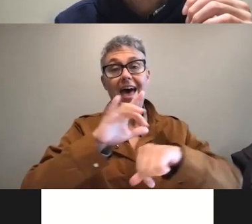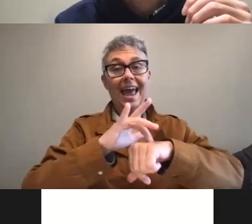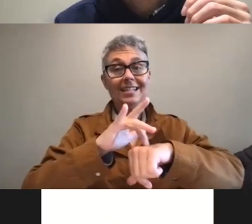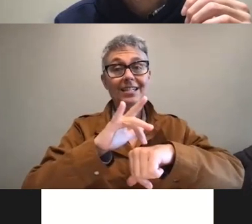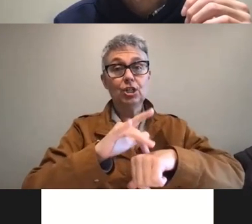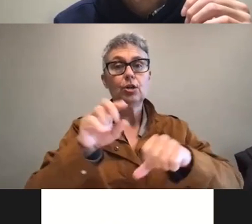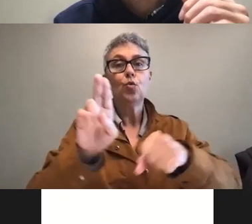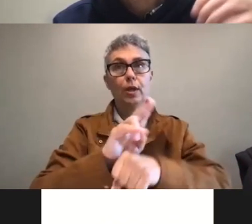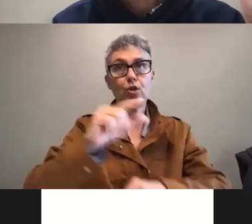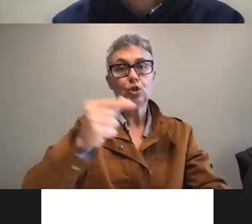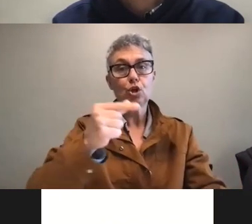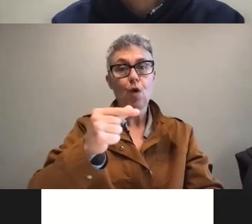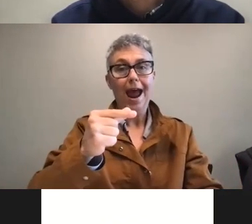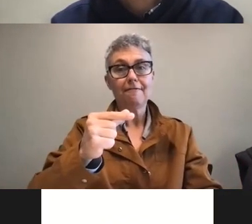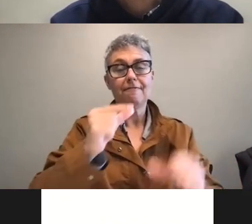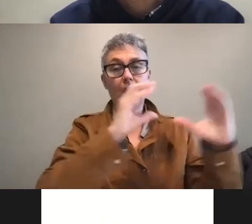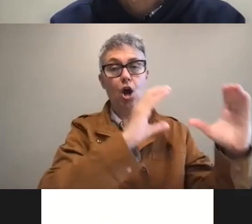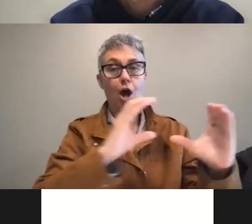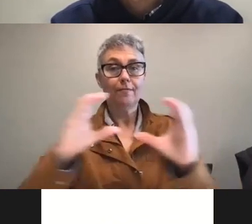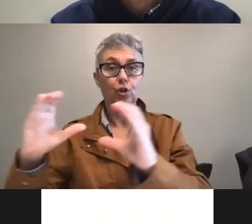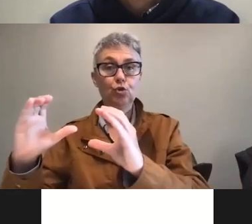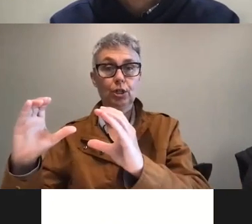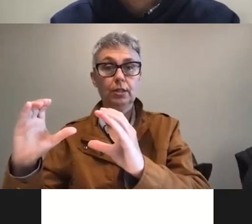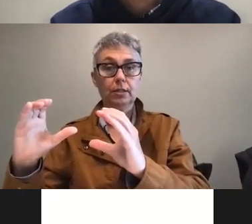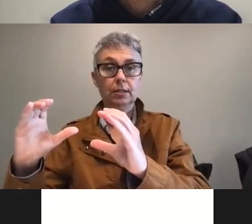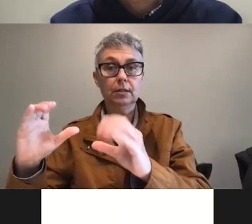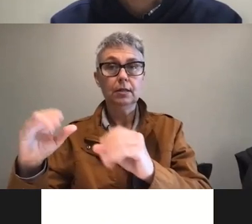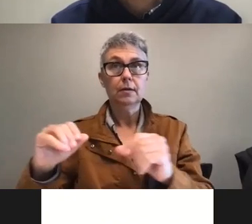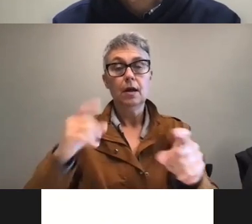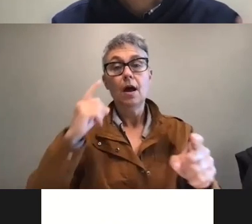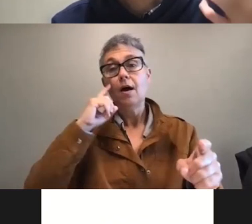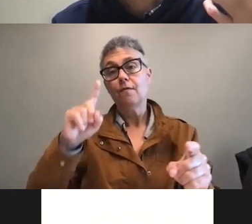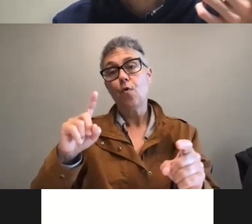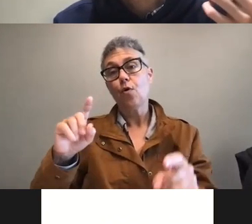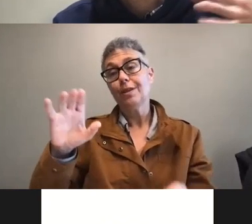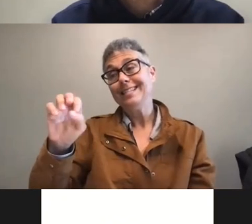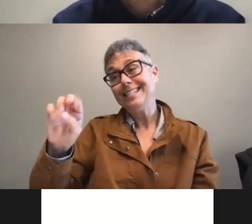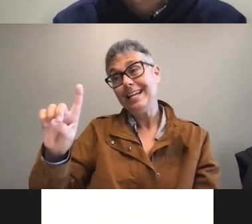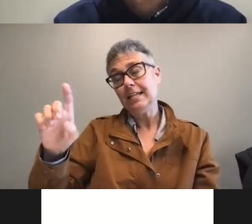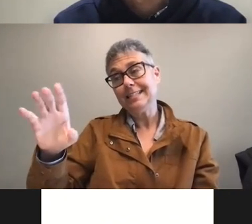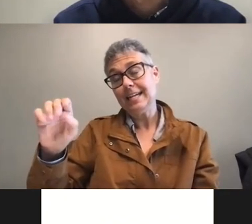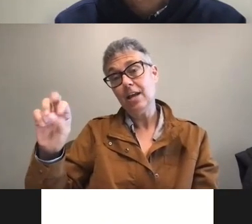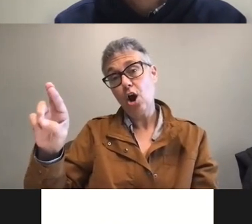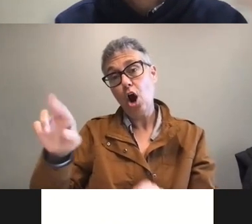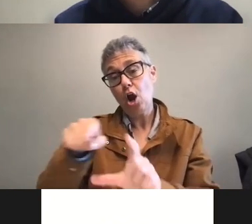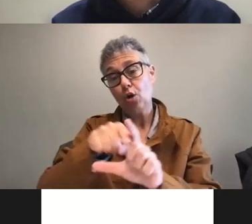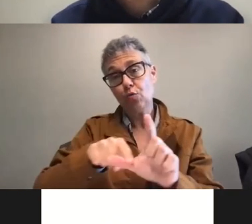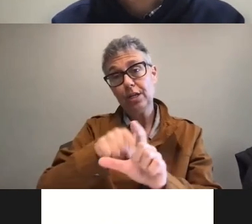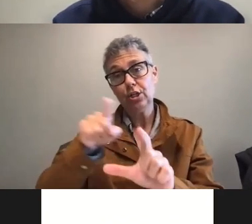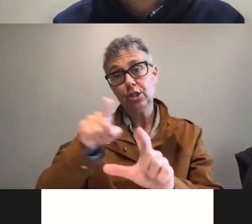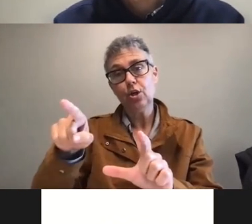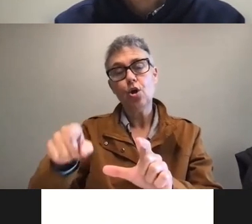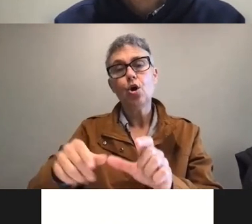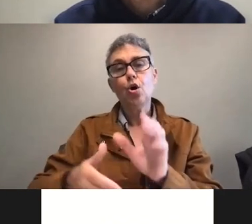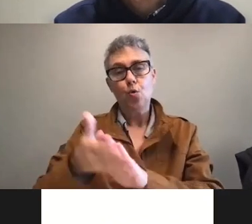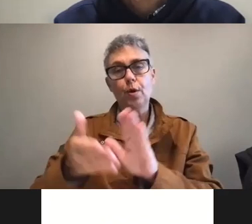to get these embeddings for each antigen residue. For the sequence CDR, we just run a sequence like a recurrent neural